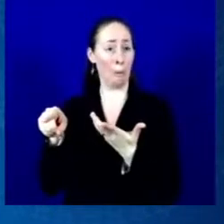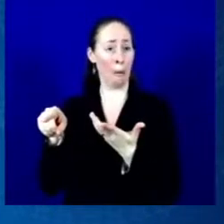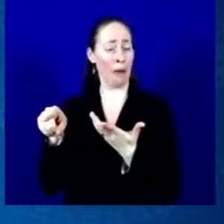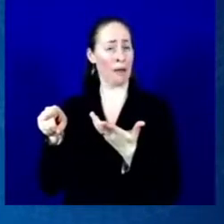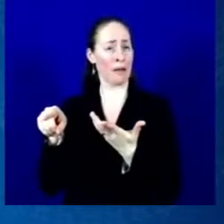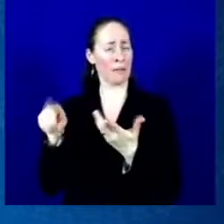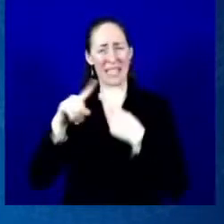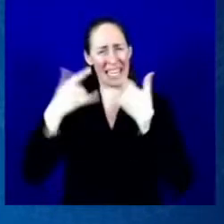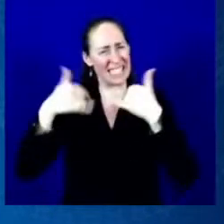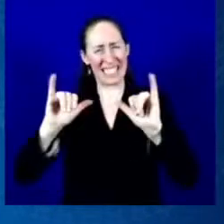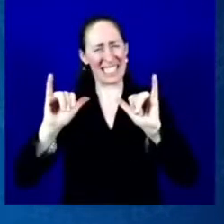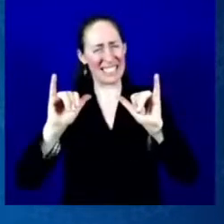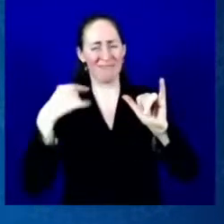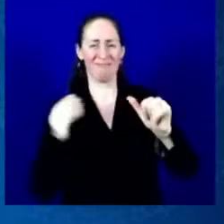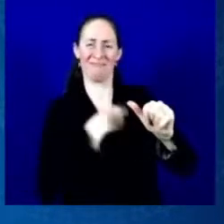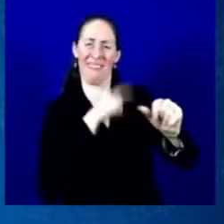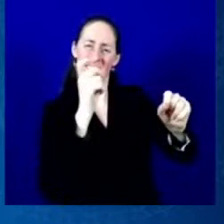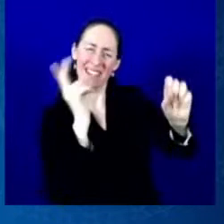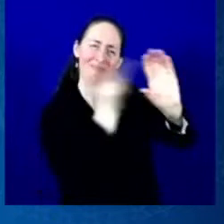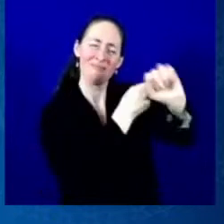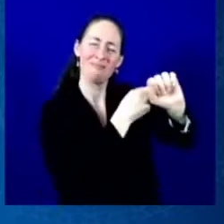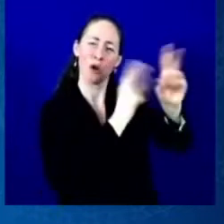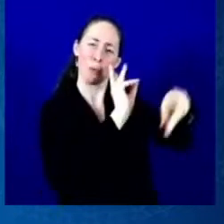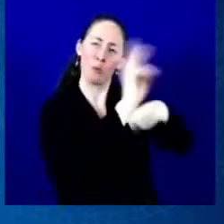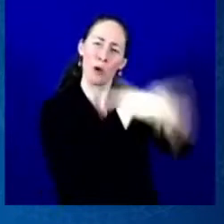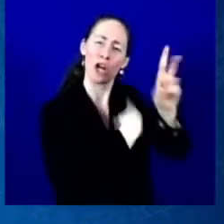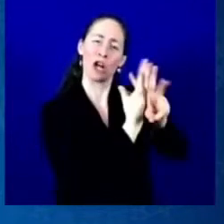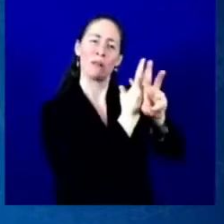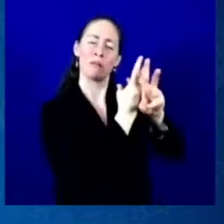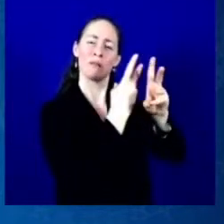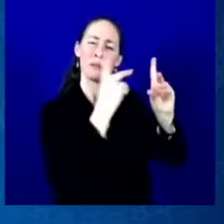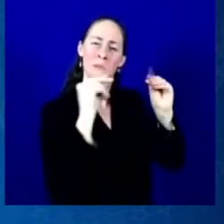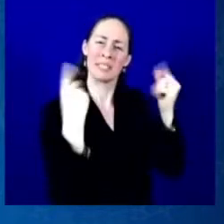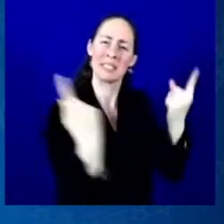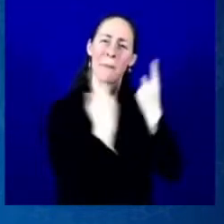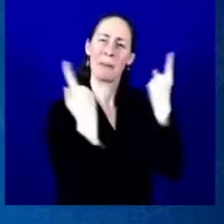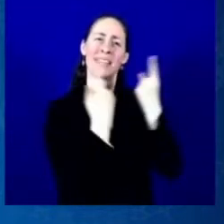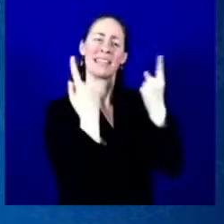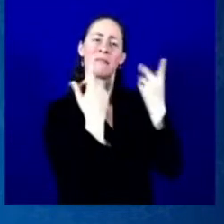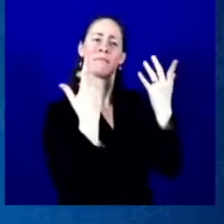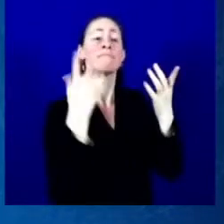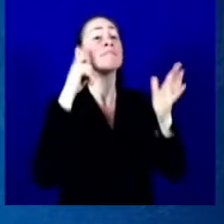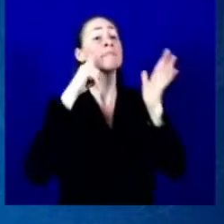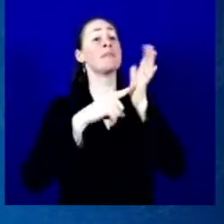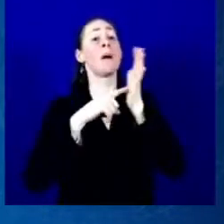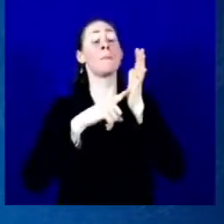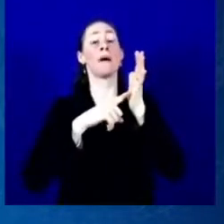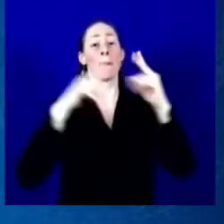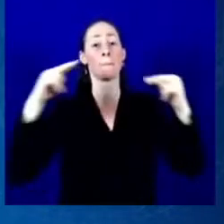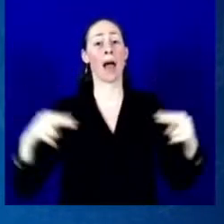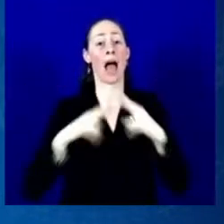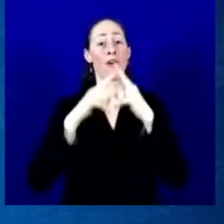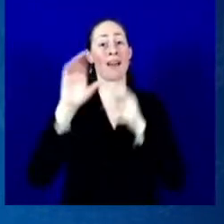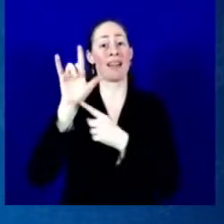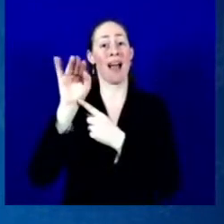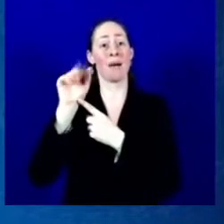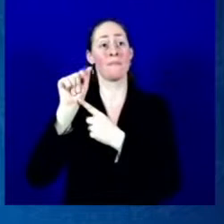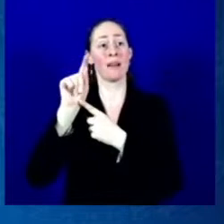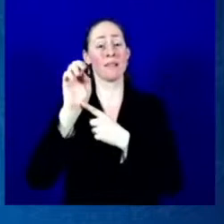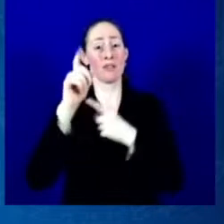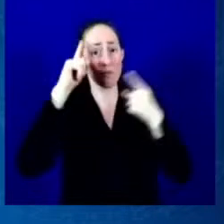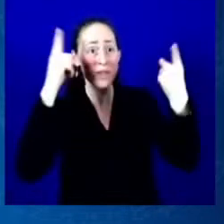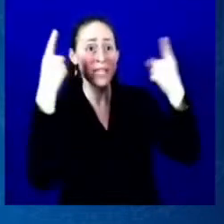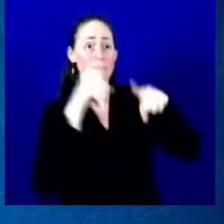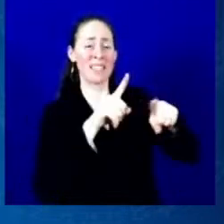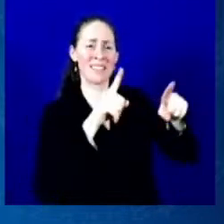world: China, Russia, India, European Union. And I said I'd do it in my first 100 days. I want to be